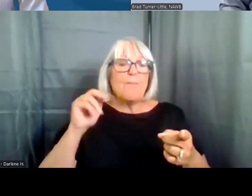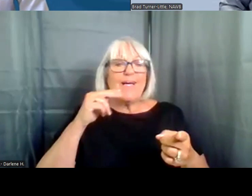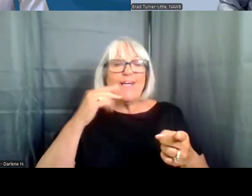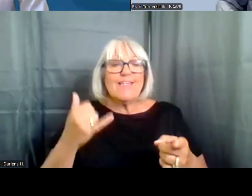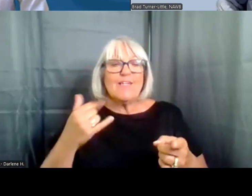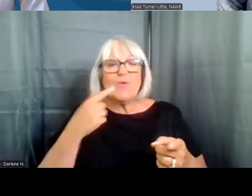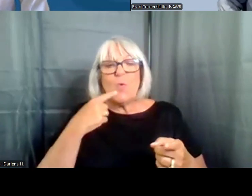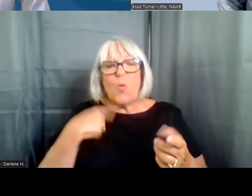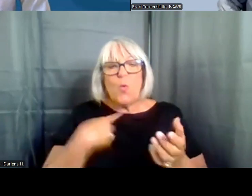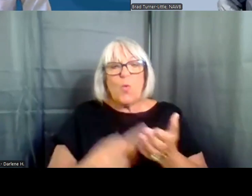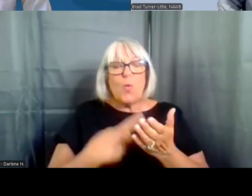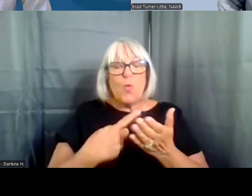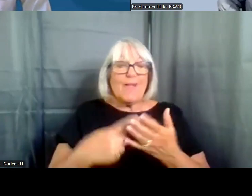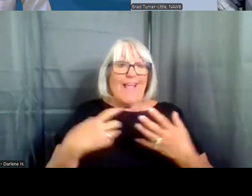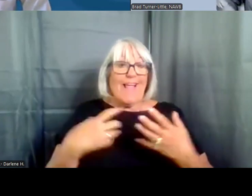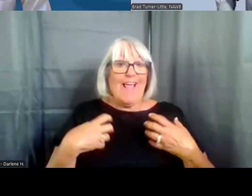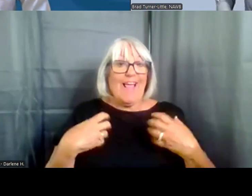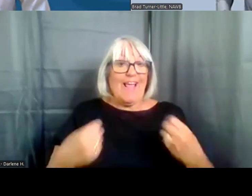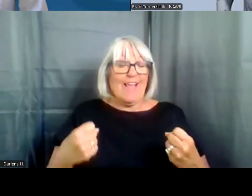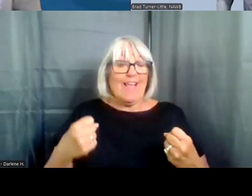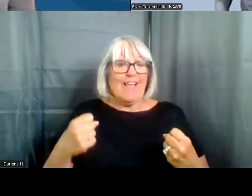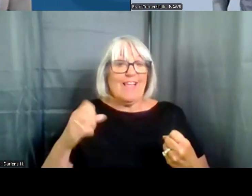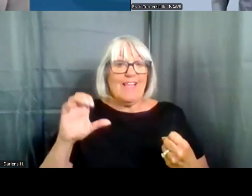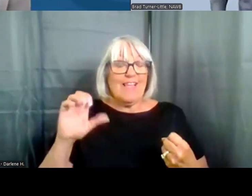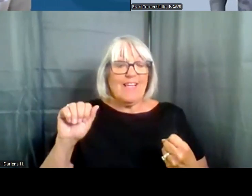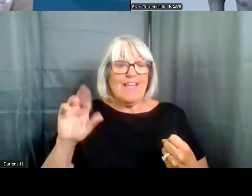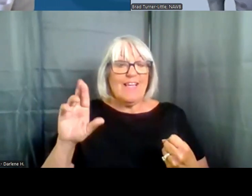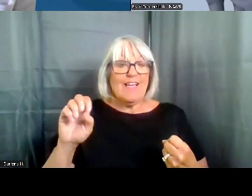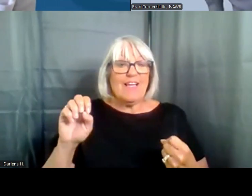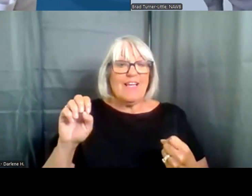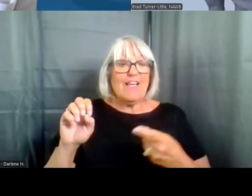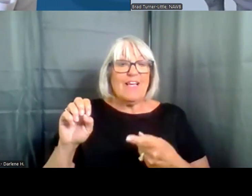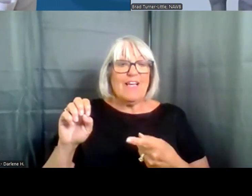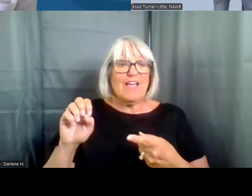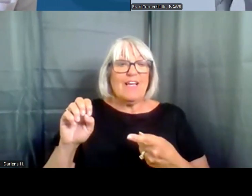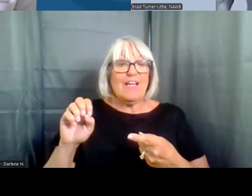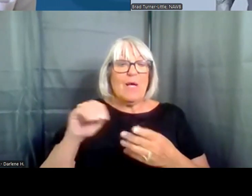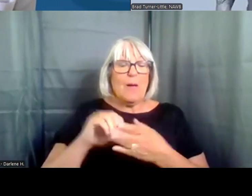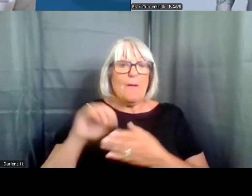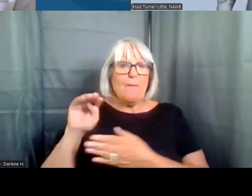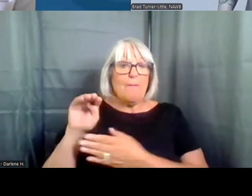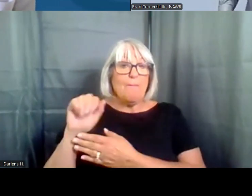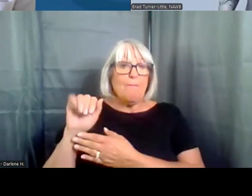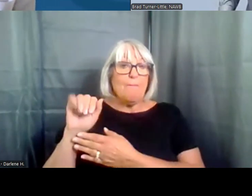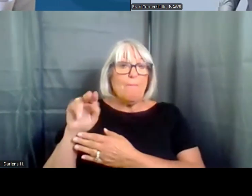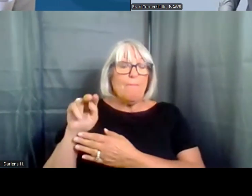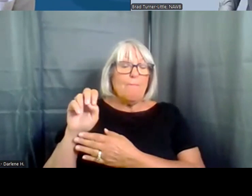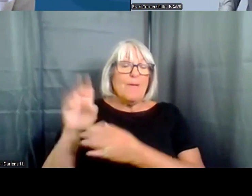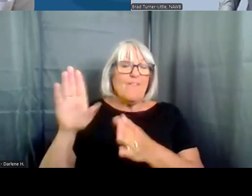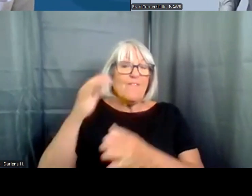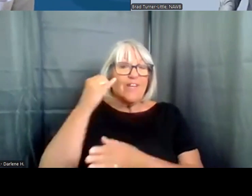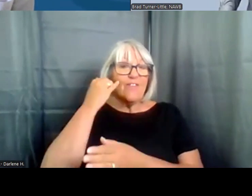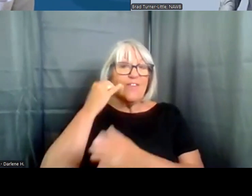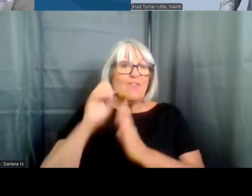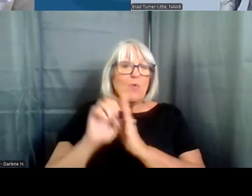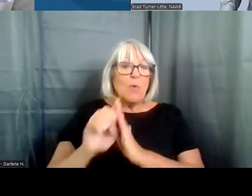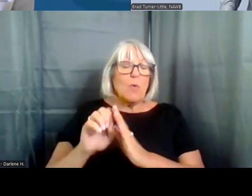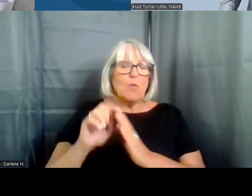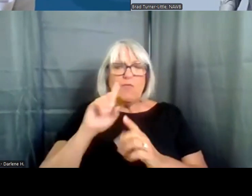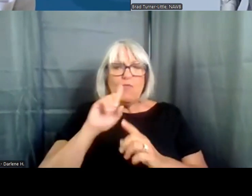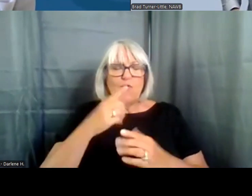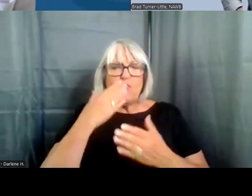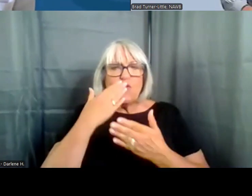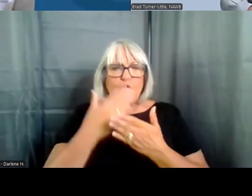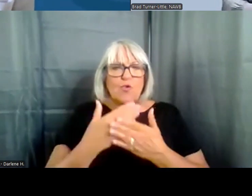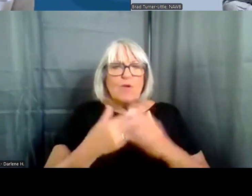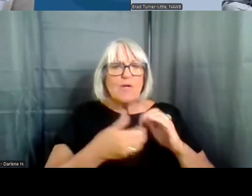highlight, Healthcare for Me in Maine. I don't know if there's anyone on this call from Maine, but really a great collaborative effort between